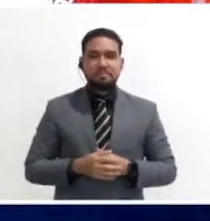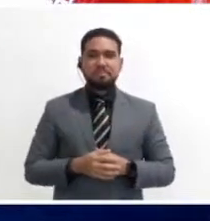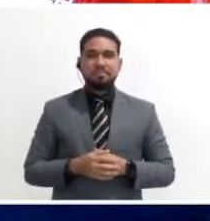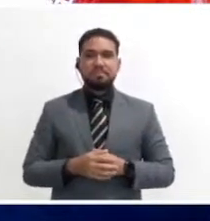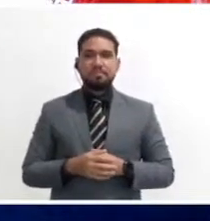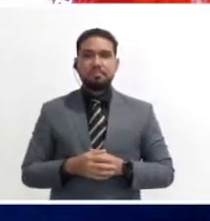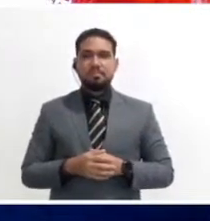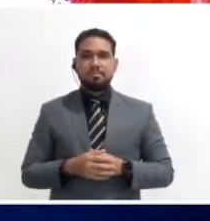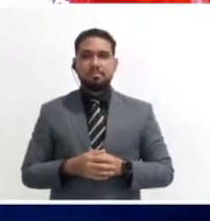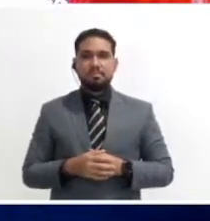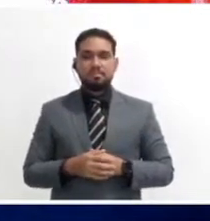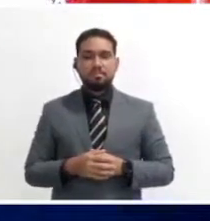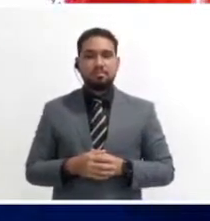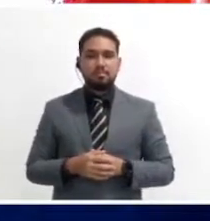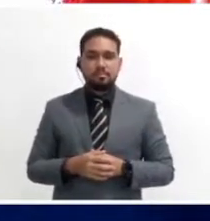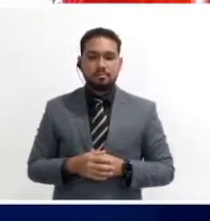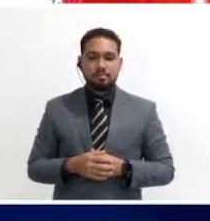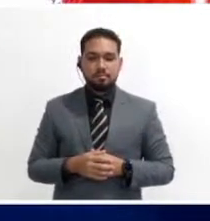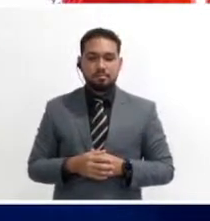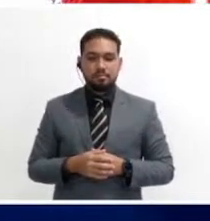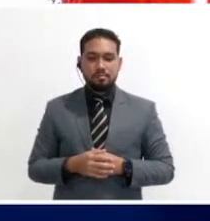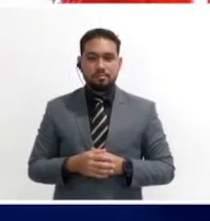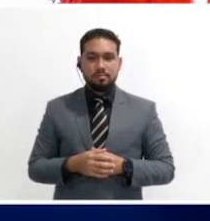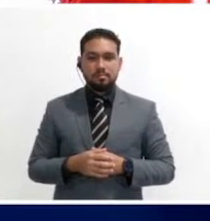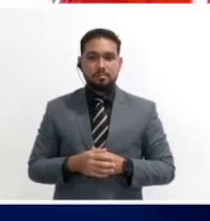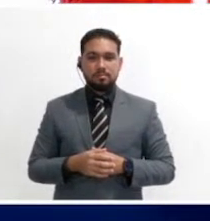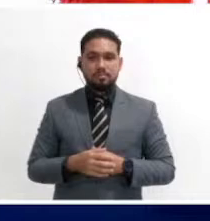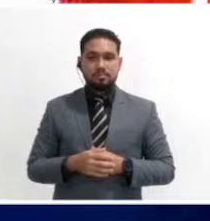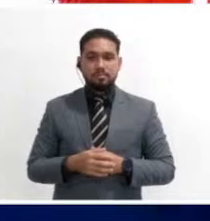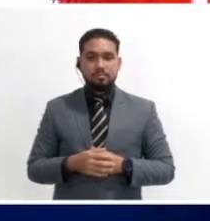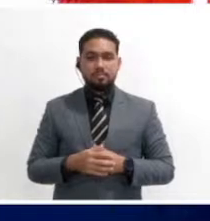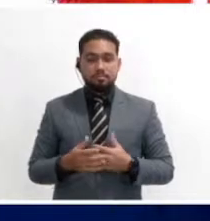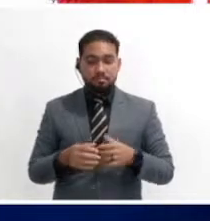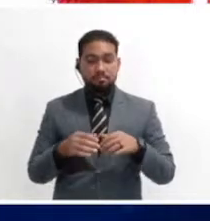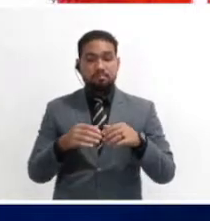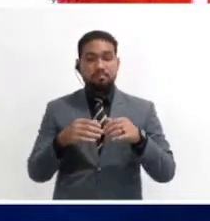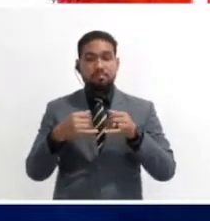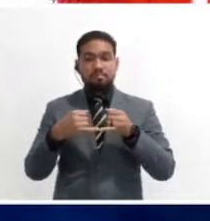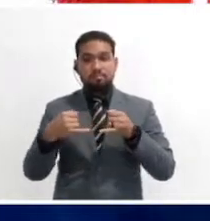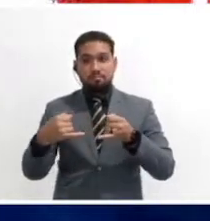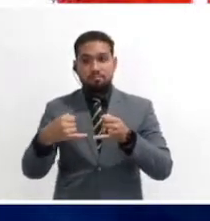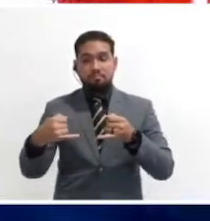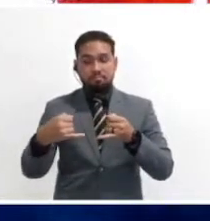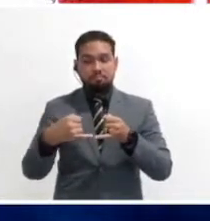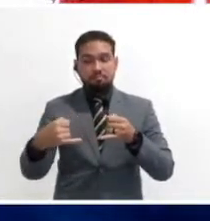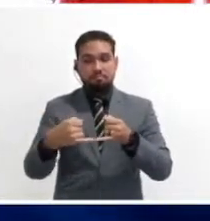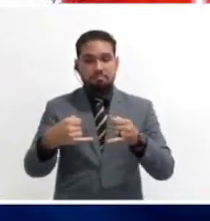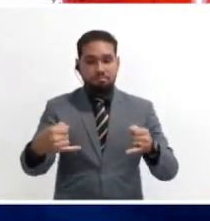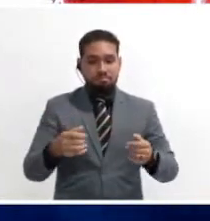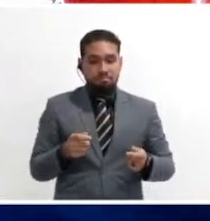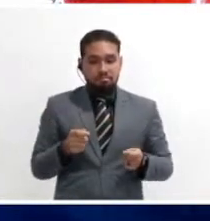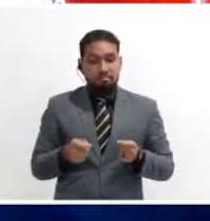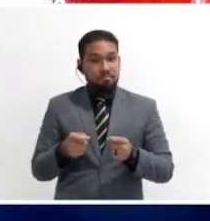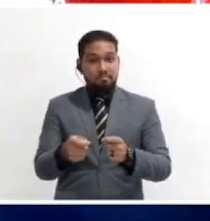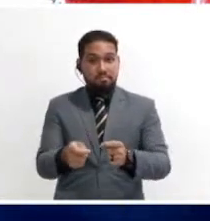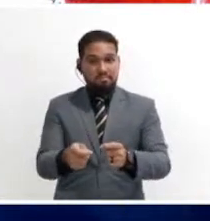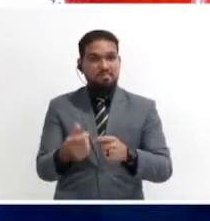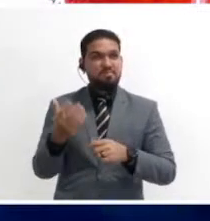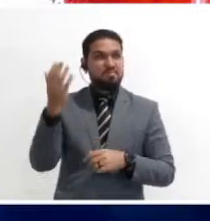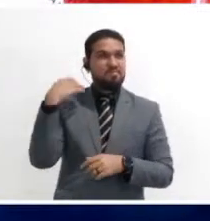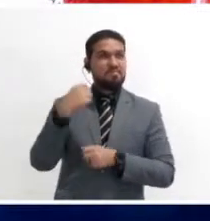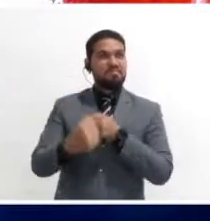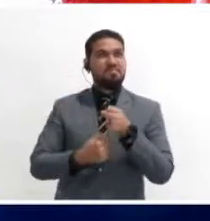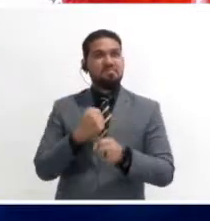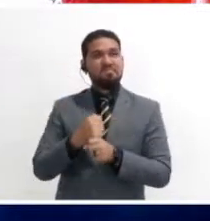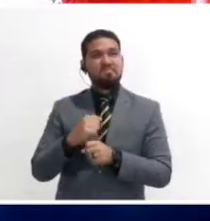So wire bonding is old. I think it first started in the 1950s,